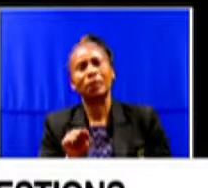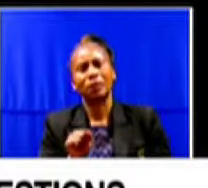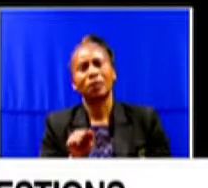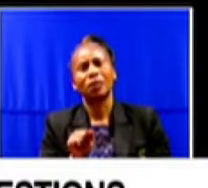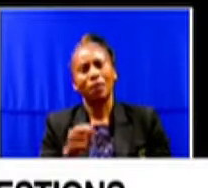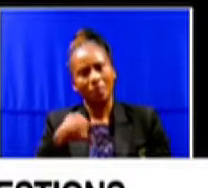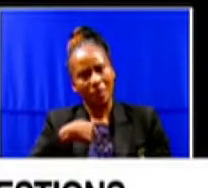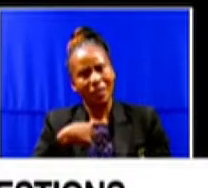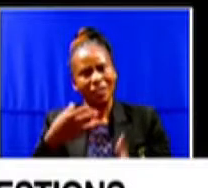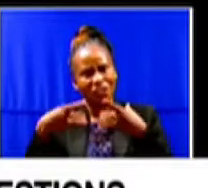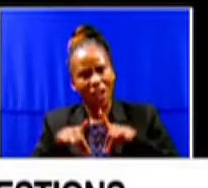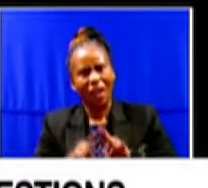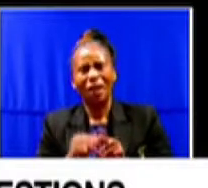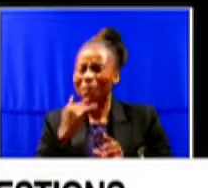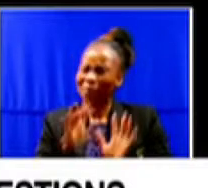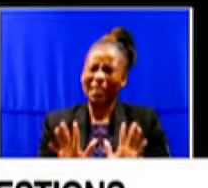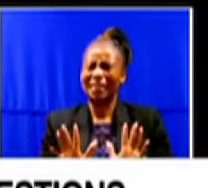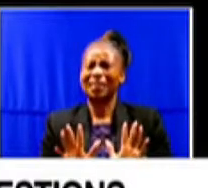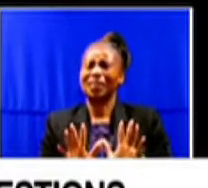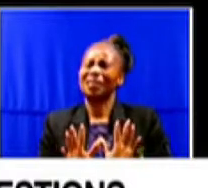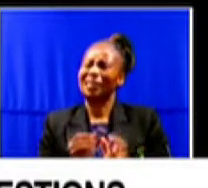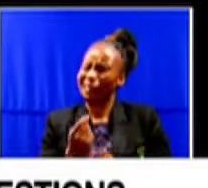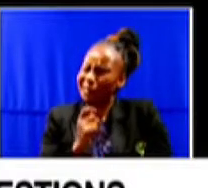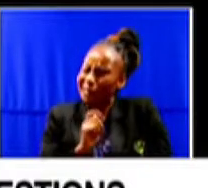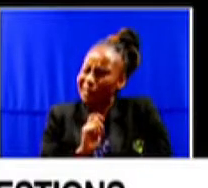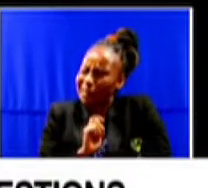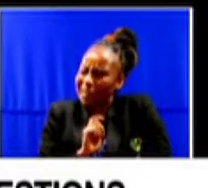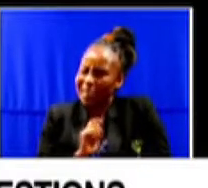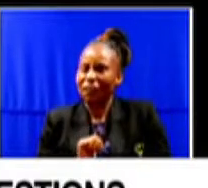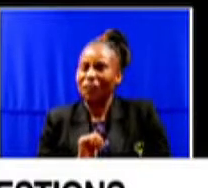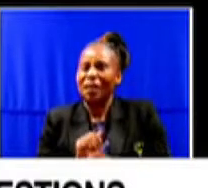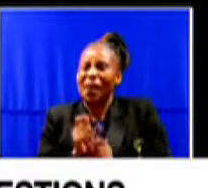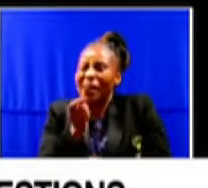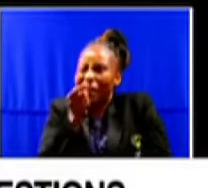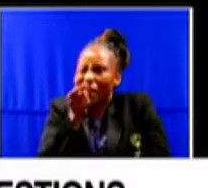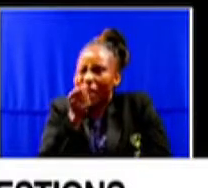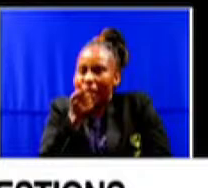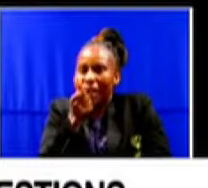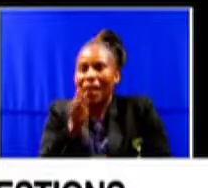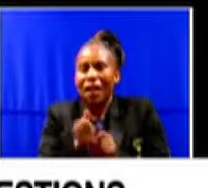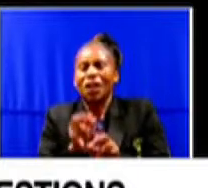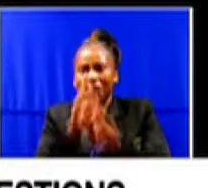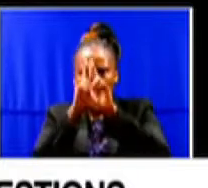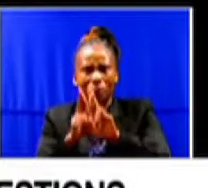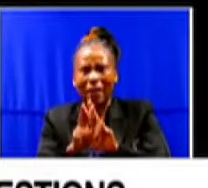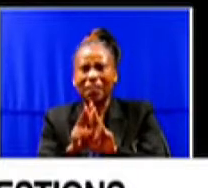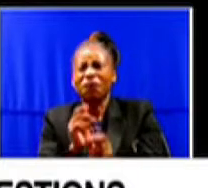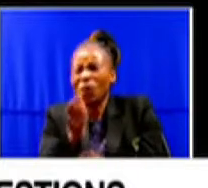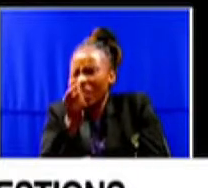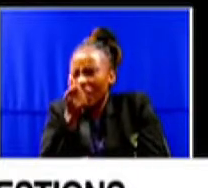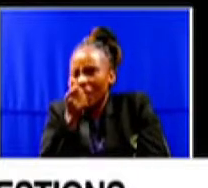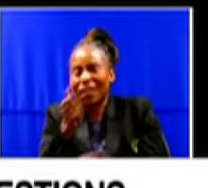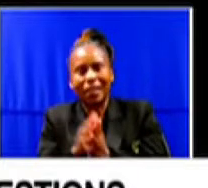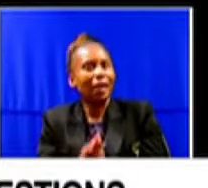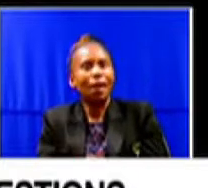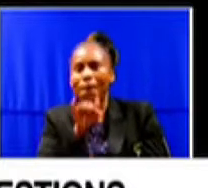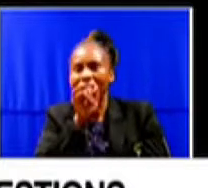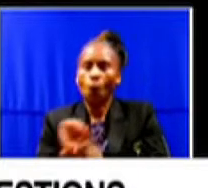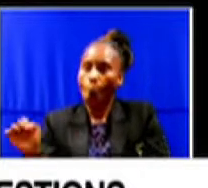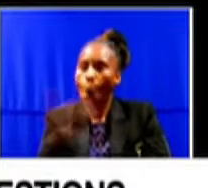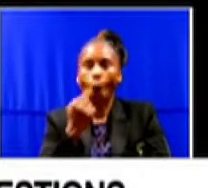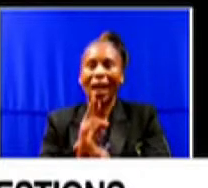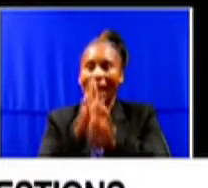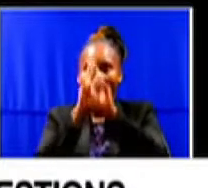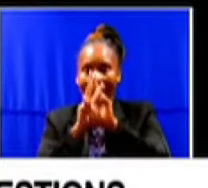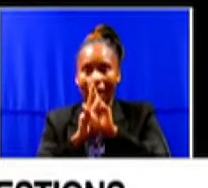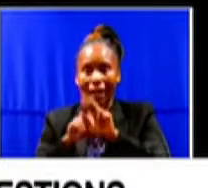some, at least modicum of respect for a moment? It doesn't have to be your entire life. Just whilst we are speaking, can you